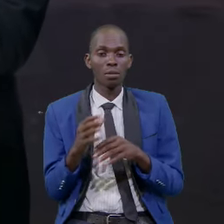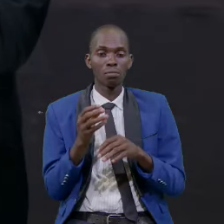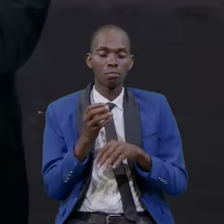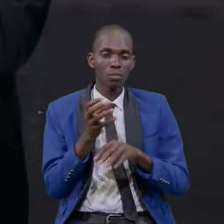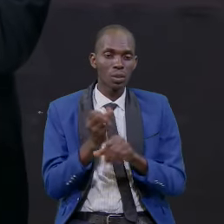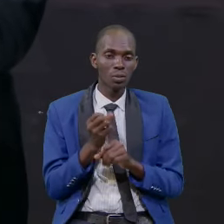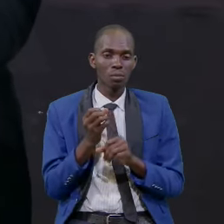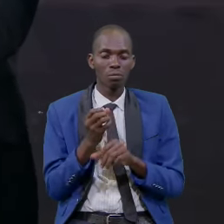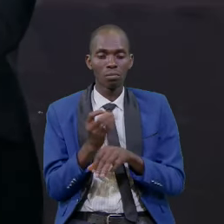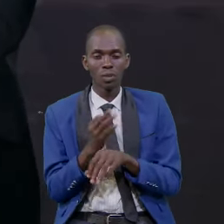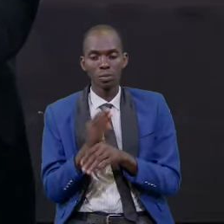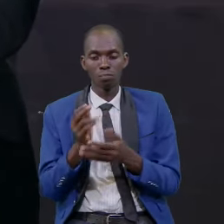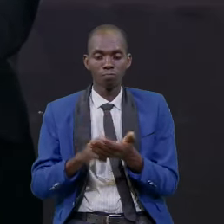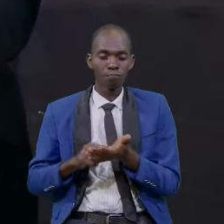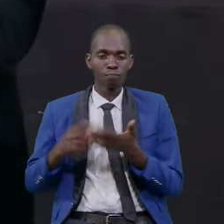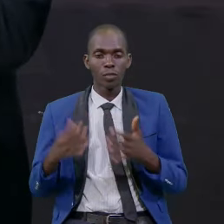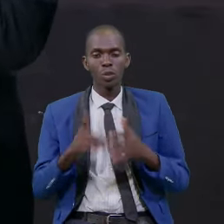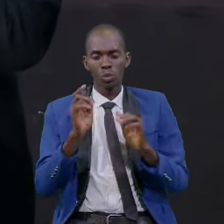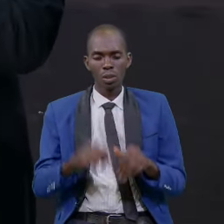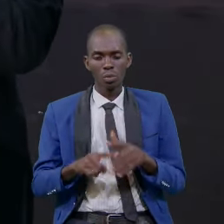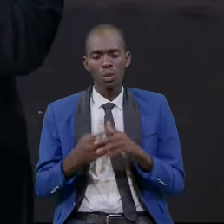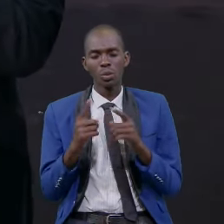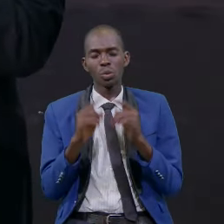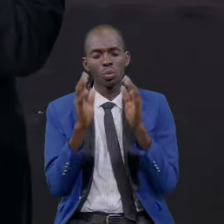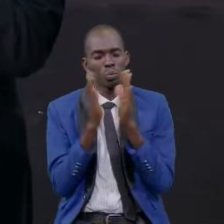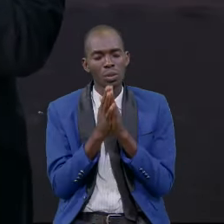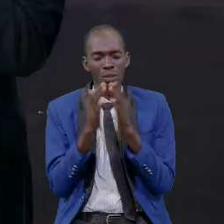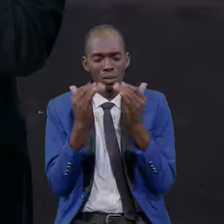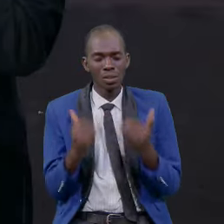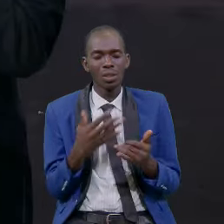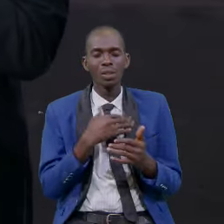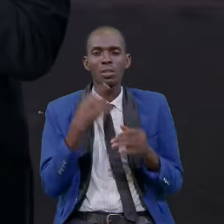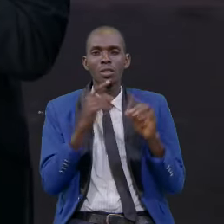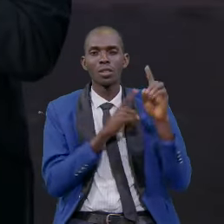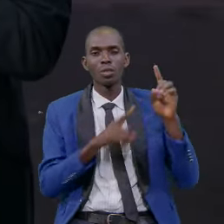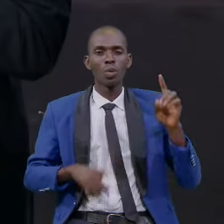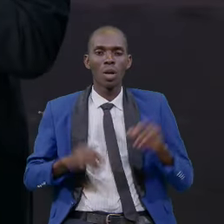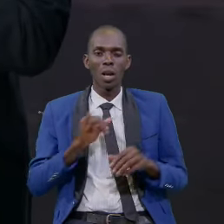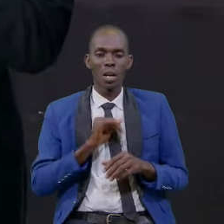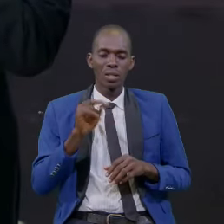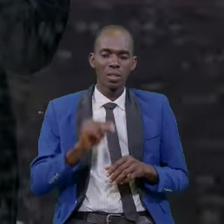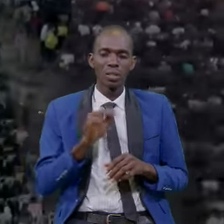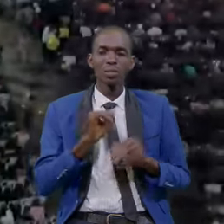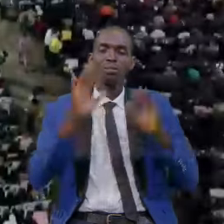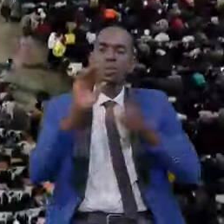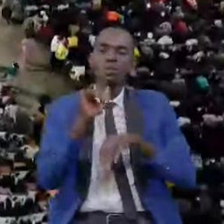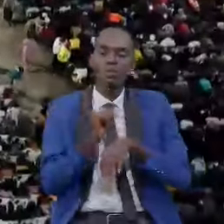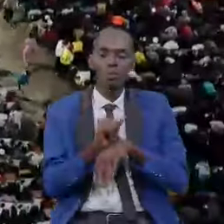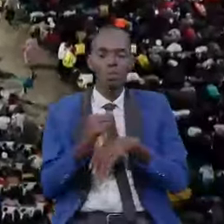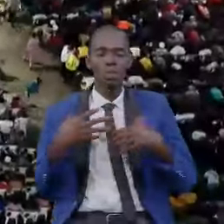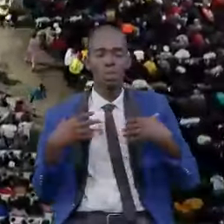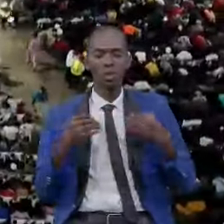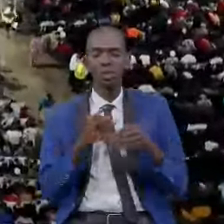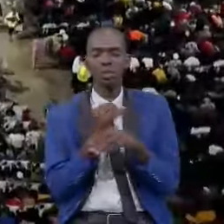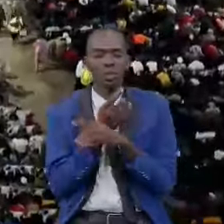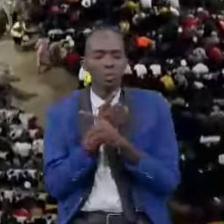double miracle. I've got one, salvation. I need another one, healing, deliverance, whatever.